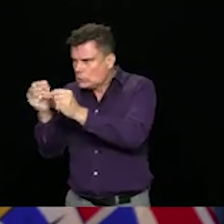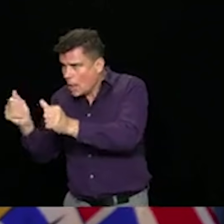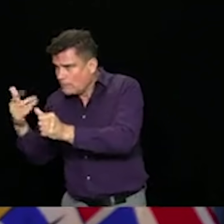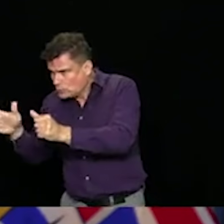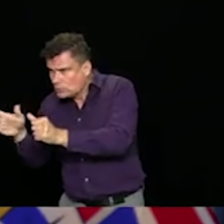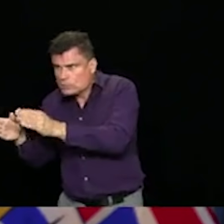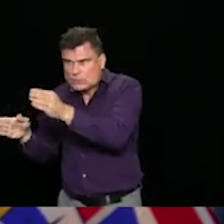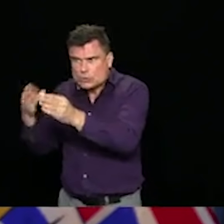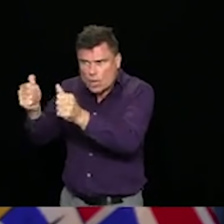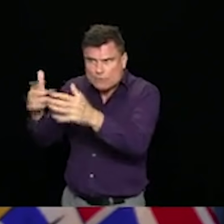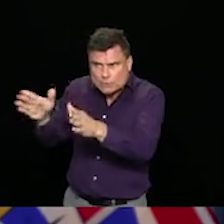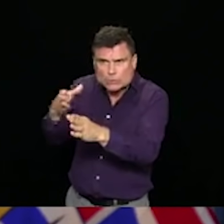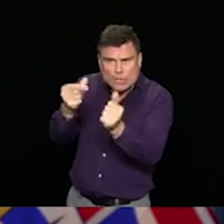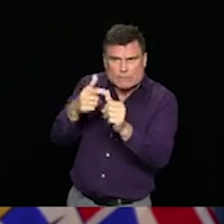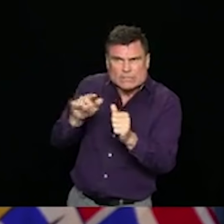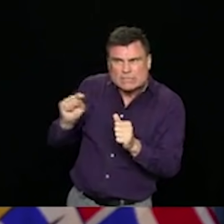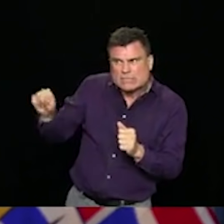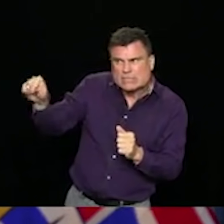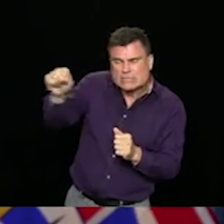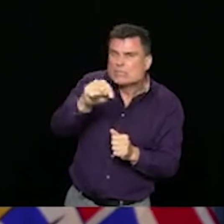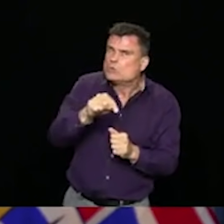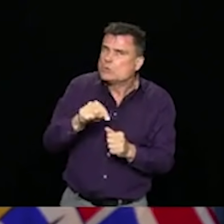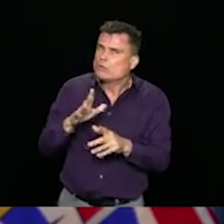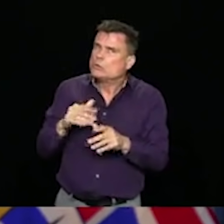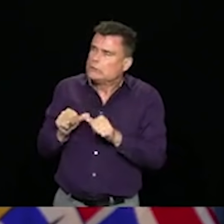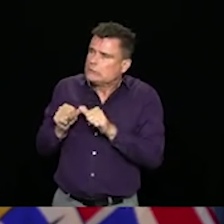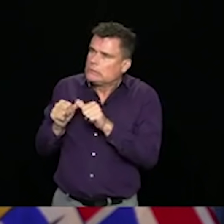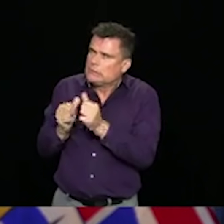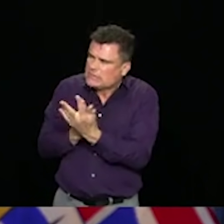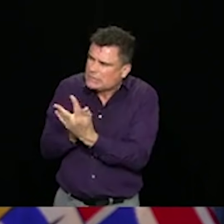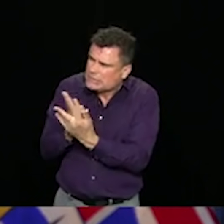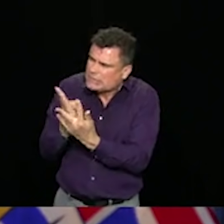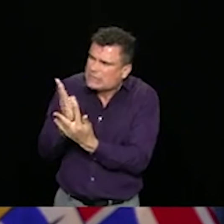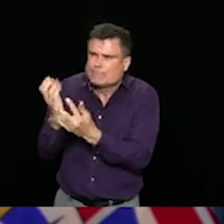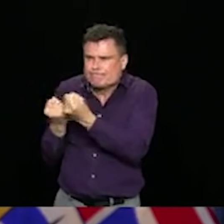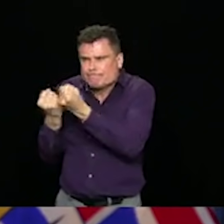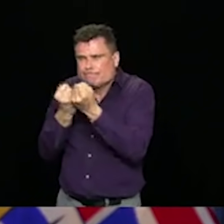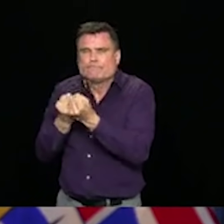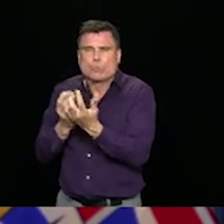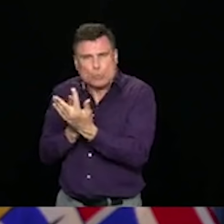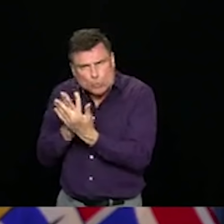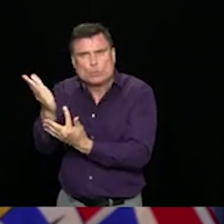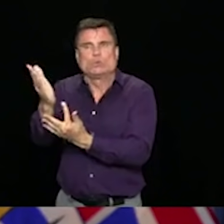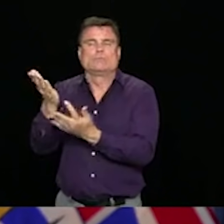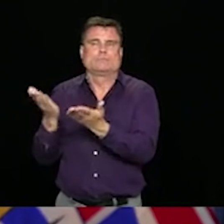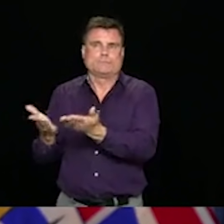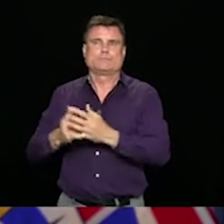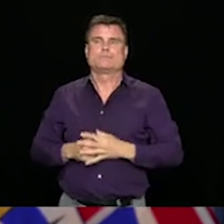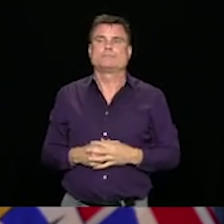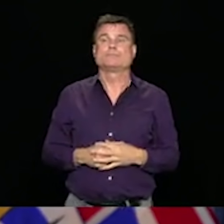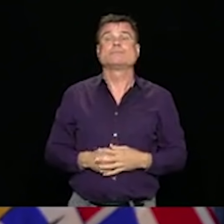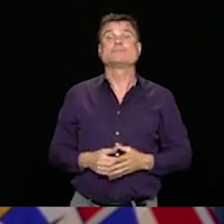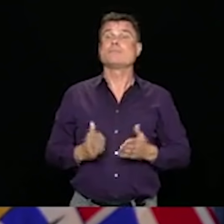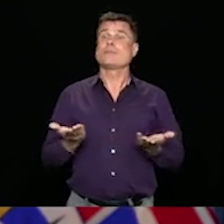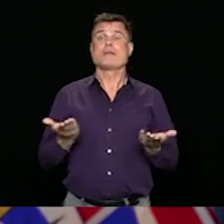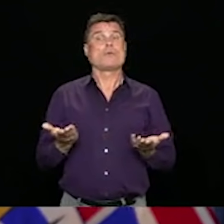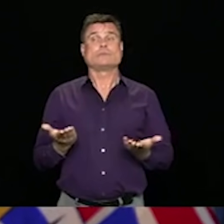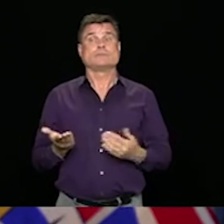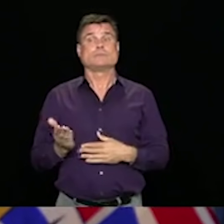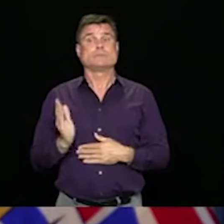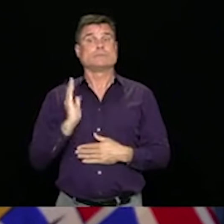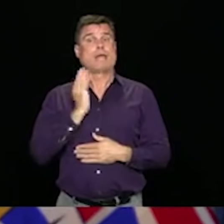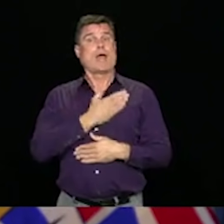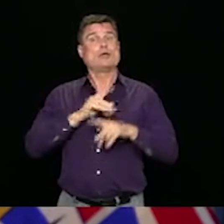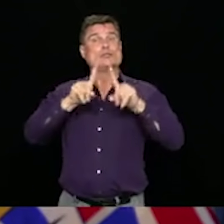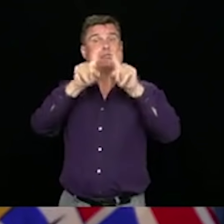I also want to just mention that we continue to have access to our survey, the province-wide survey, Your Story, Our